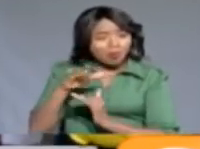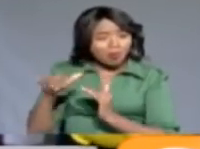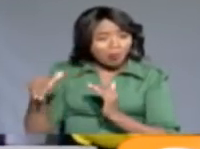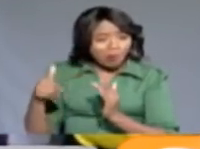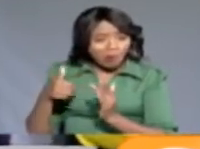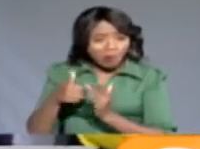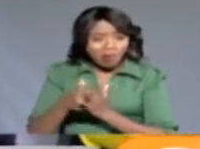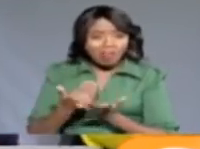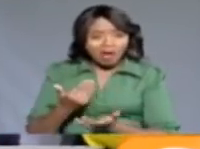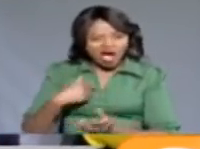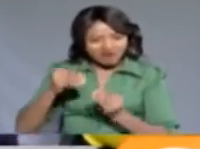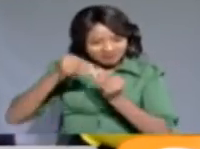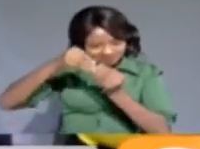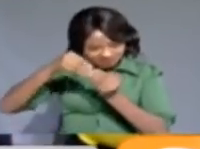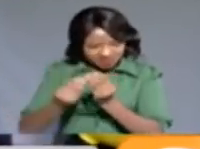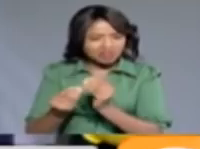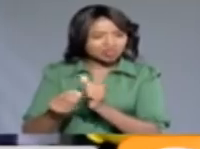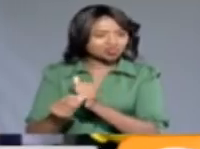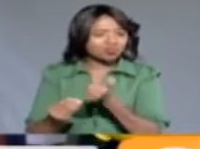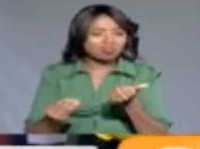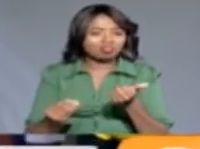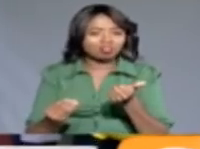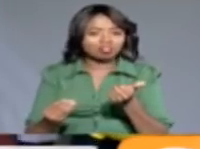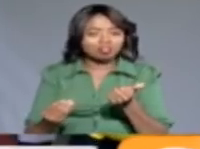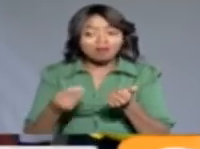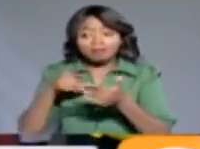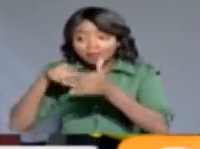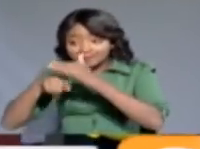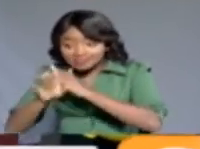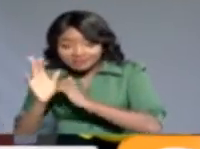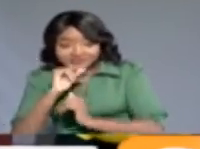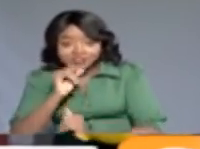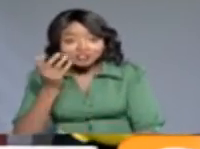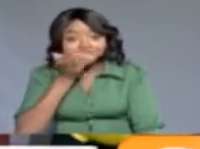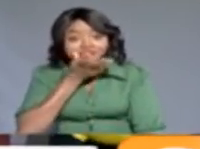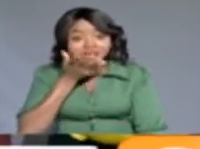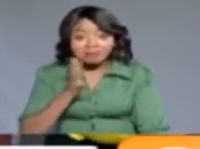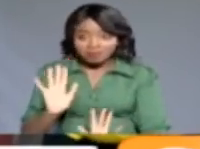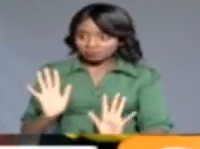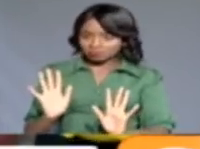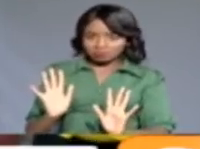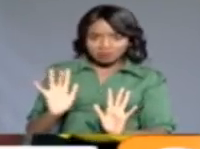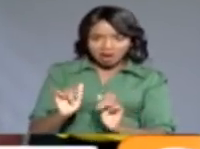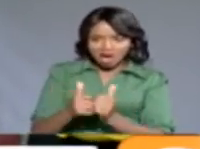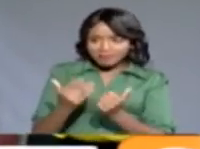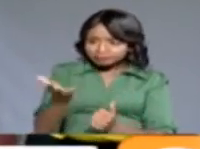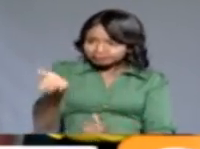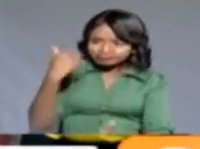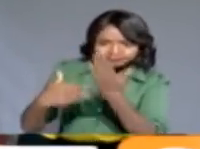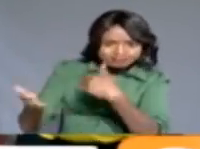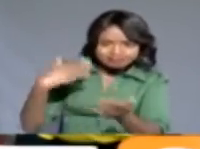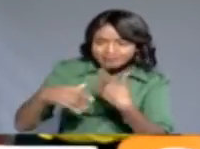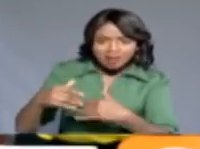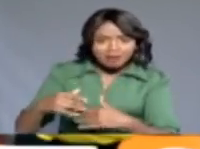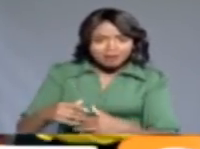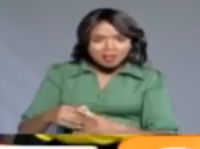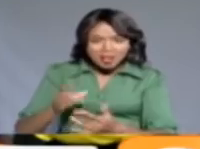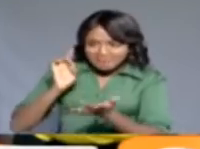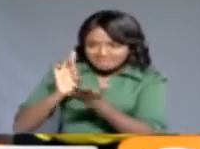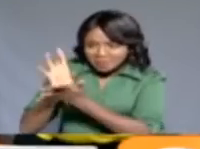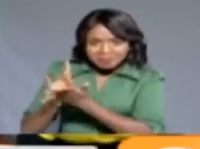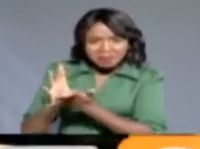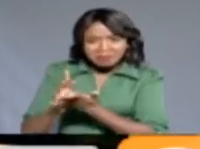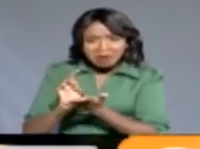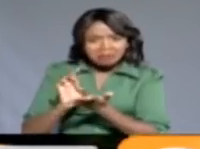their respective tickets for the game. They're already inside the stadium, and then apparently they were told to leave, and they've been out for